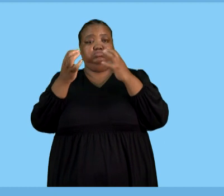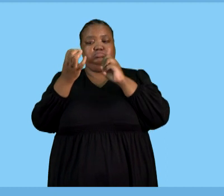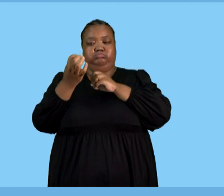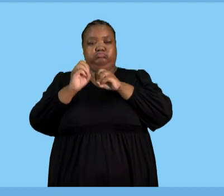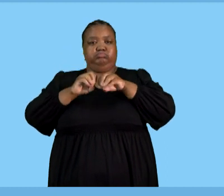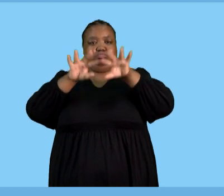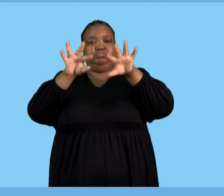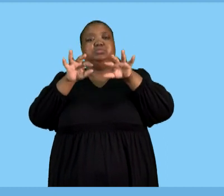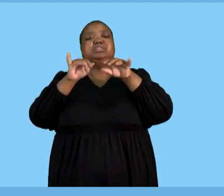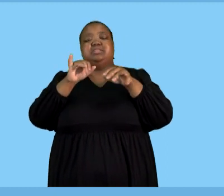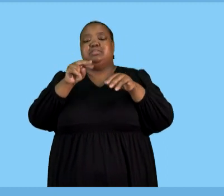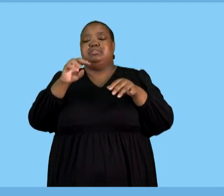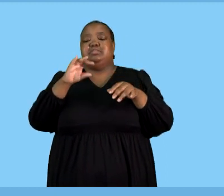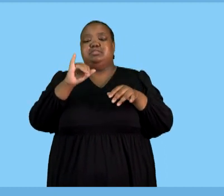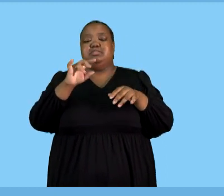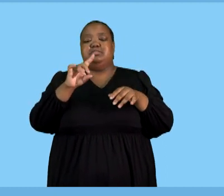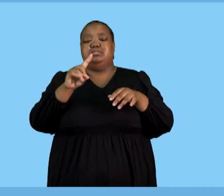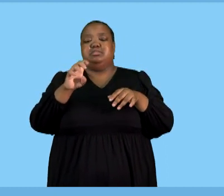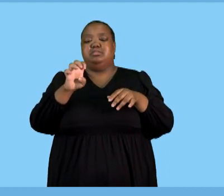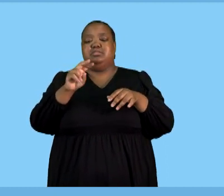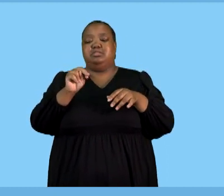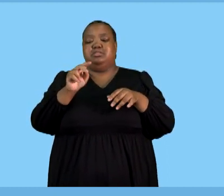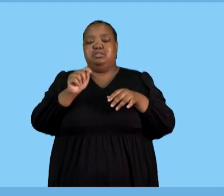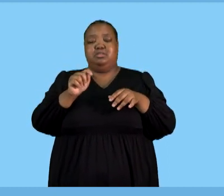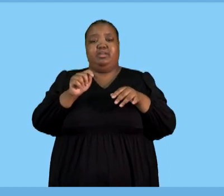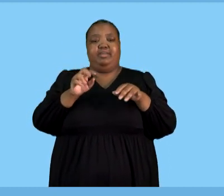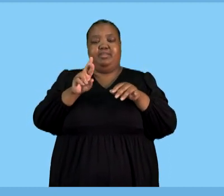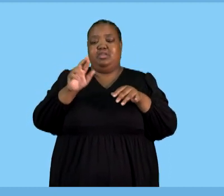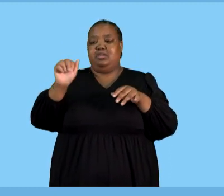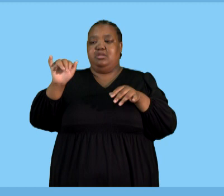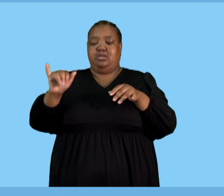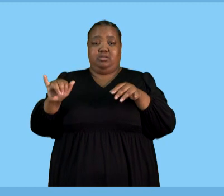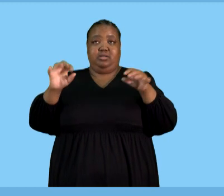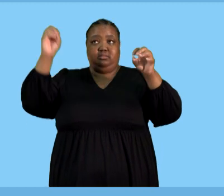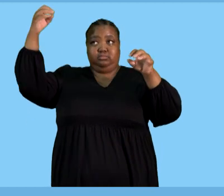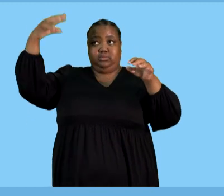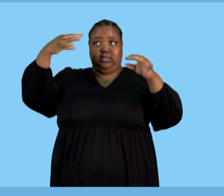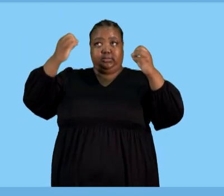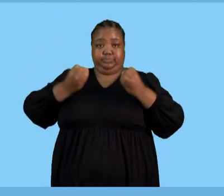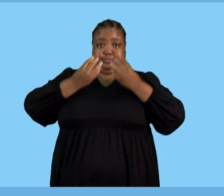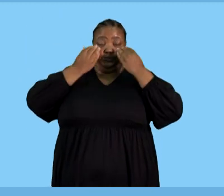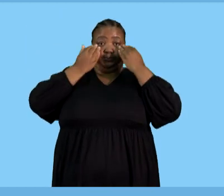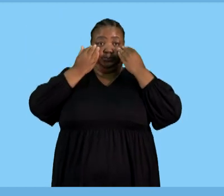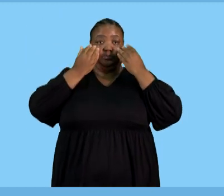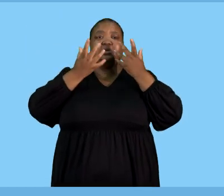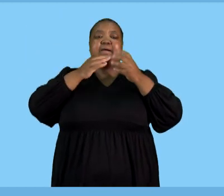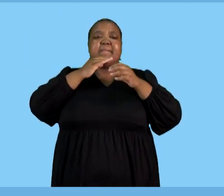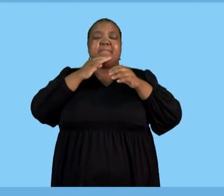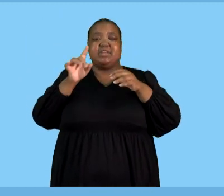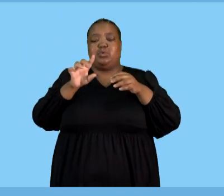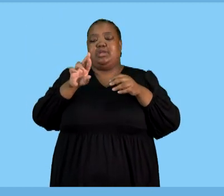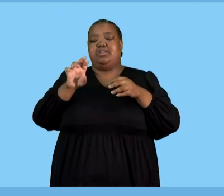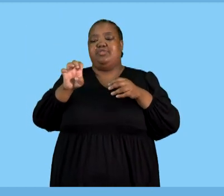going to bounce off the surface going to the observer, in this case being the eye, that is going to be called your reflected